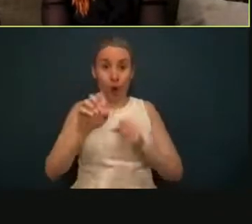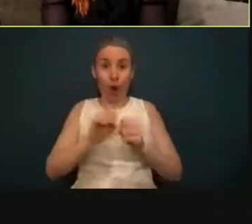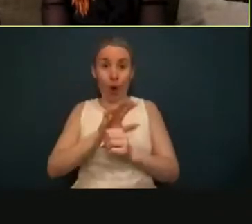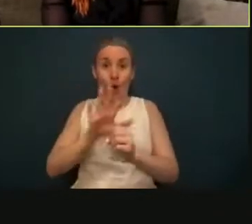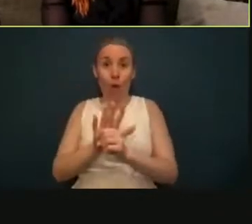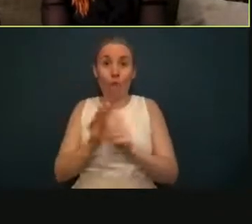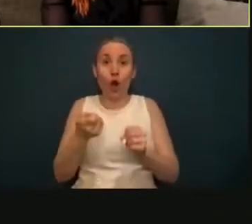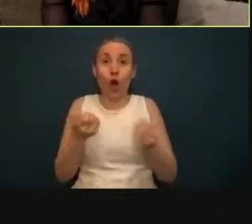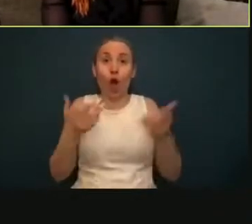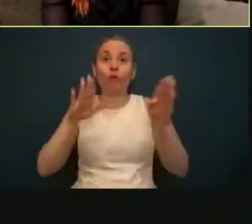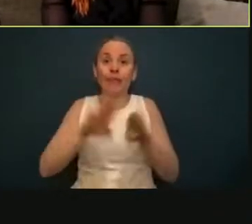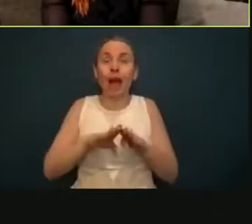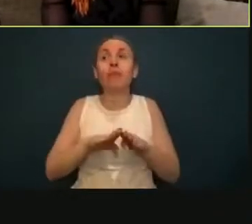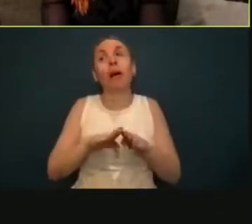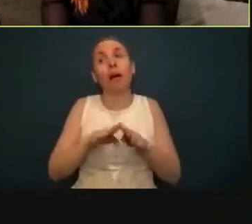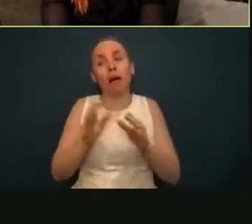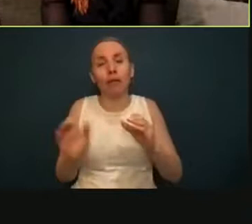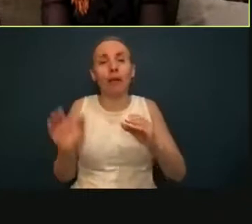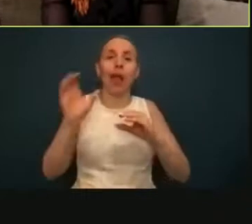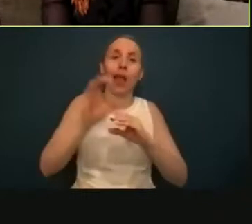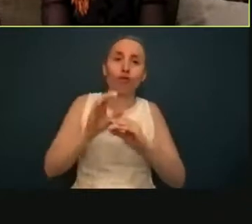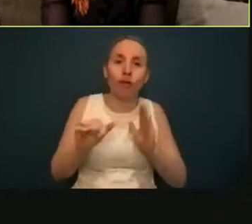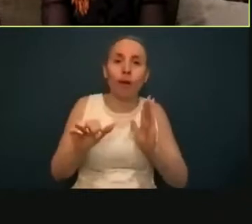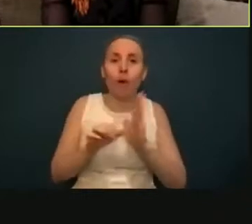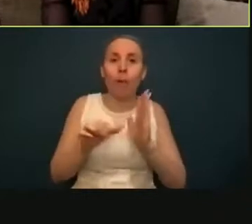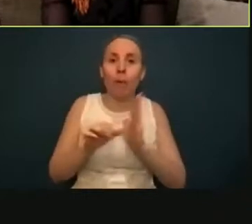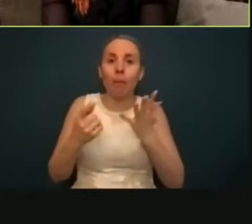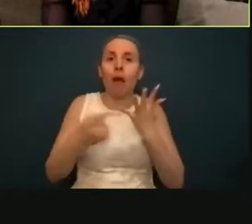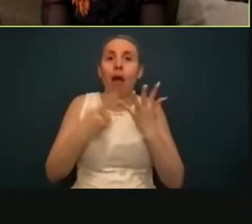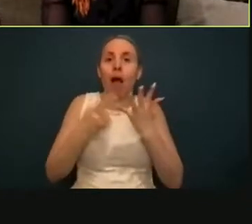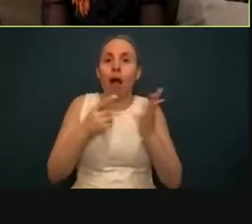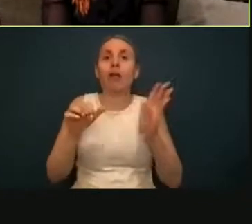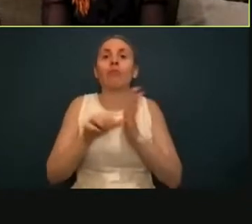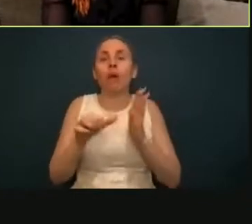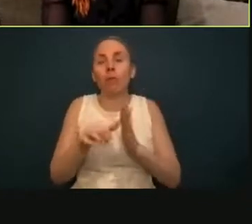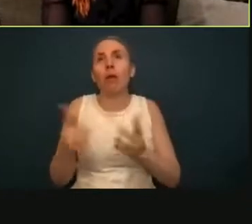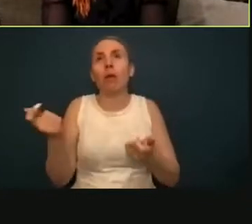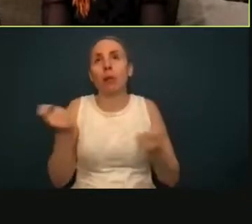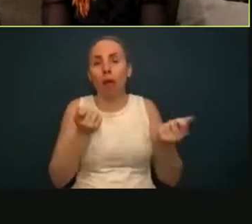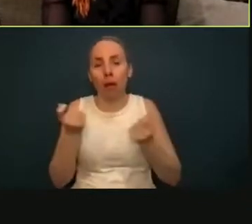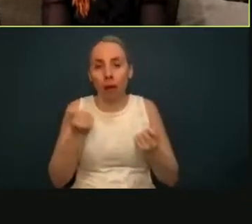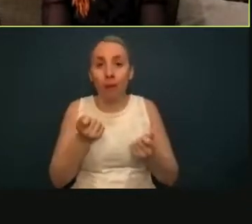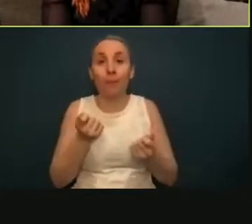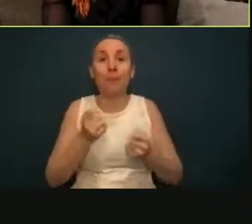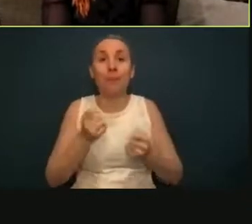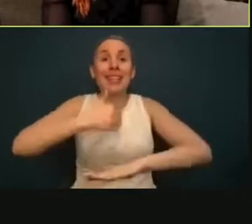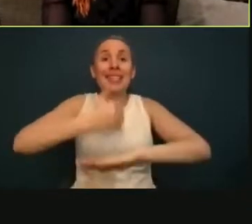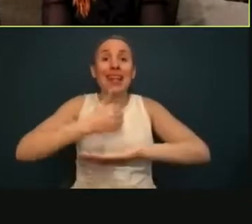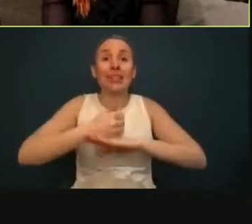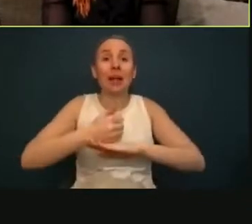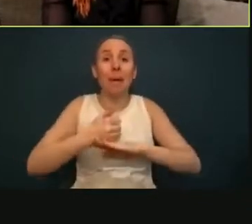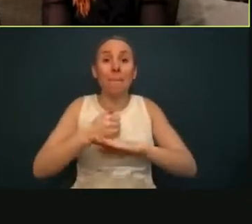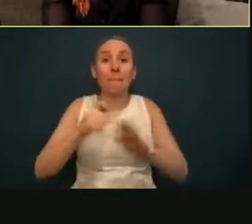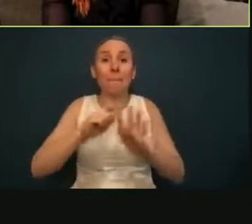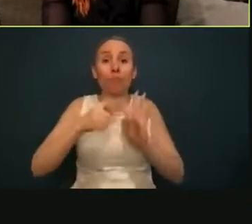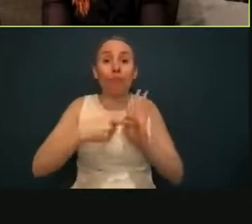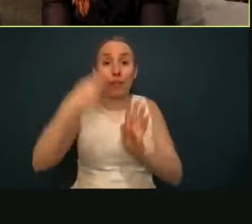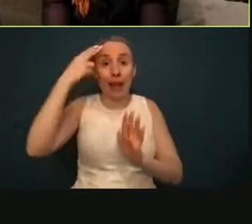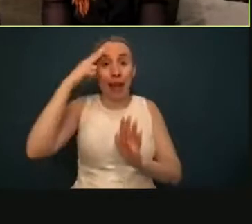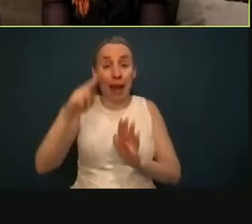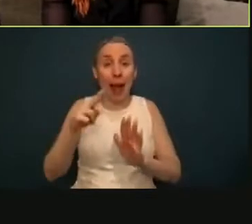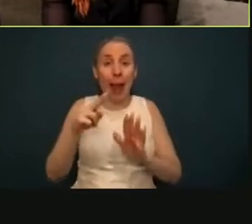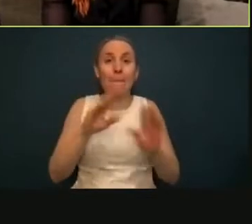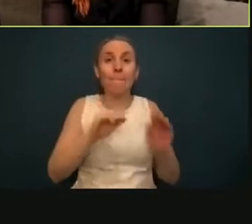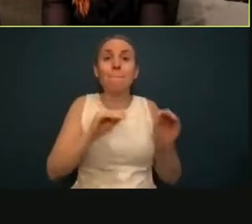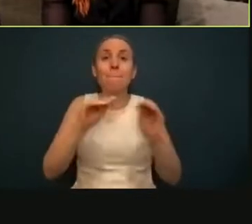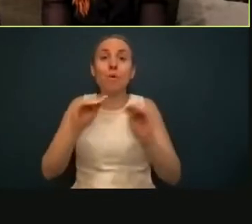problem to have to deal with. And Move Beyond Words was set up in the lockdown.